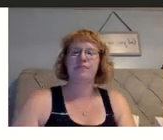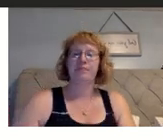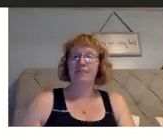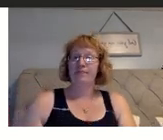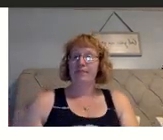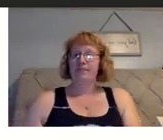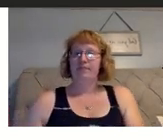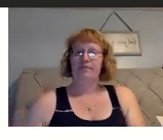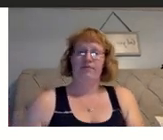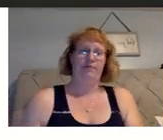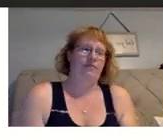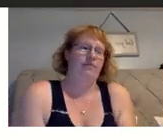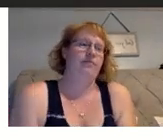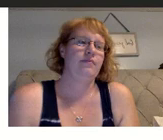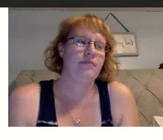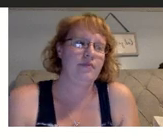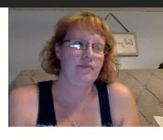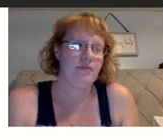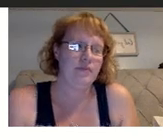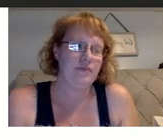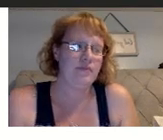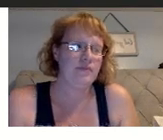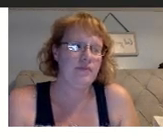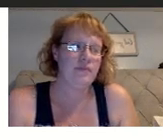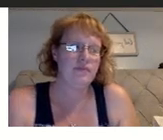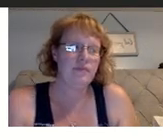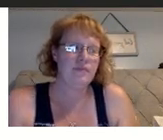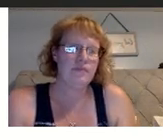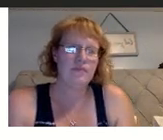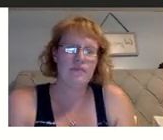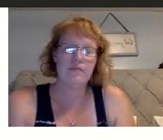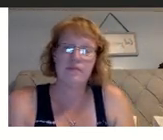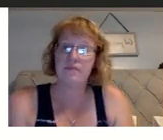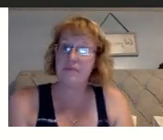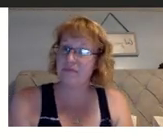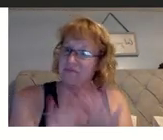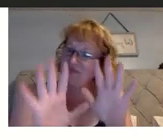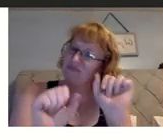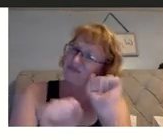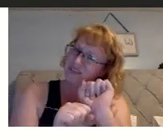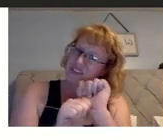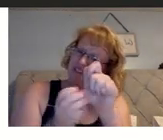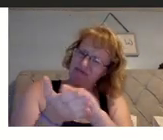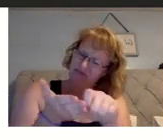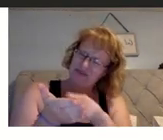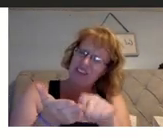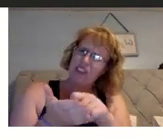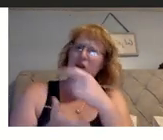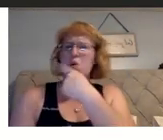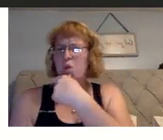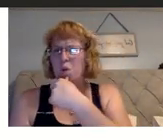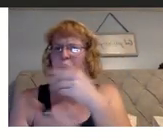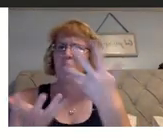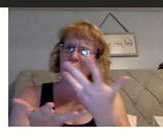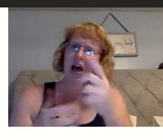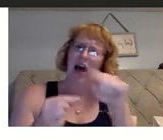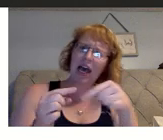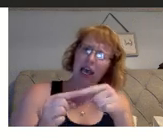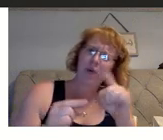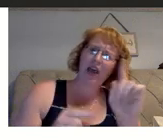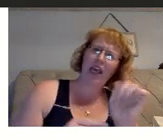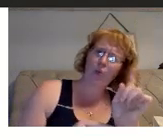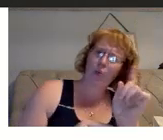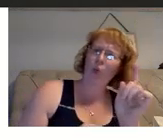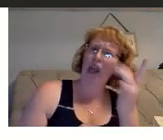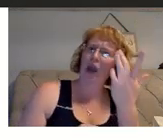Pages 3 and 4. Okay, great job filling out the who, what, where, when, why